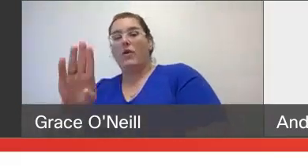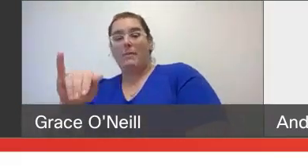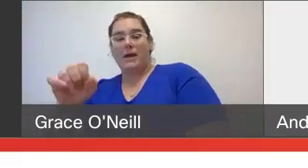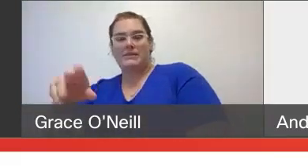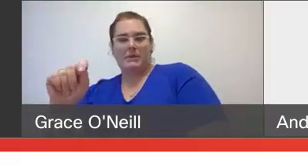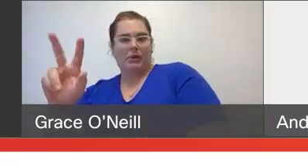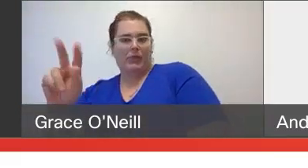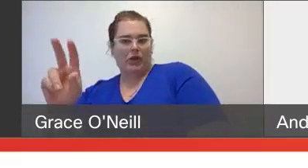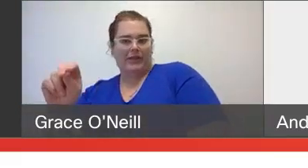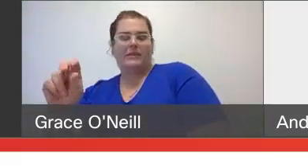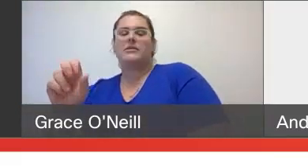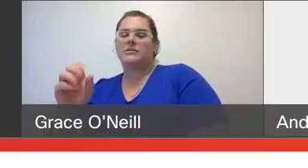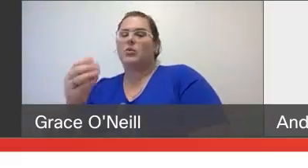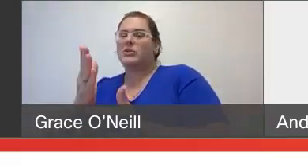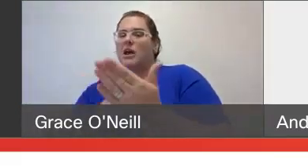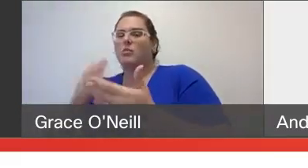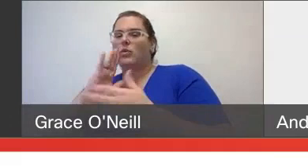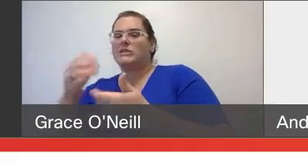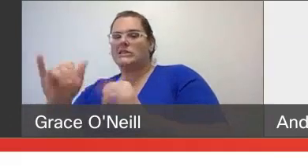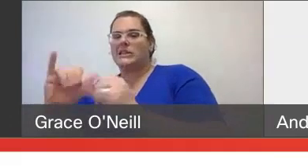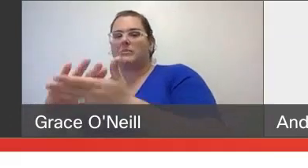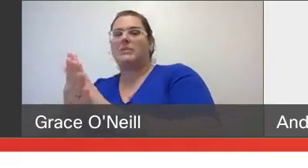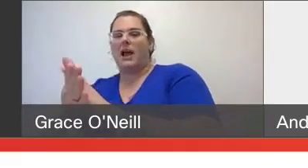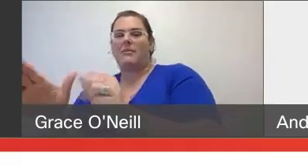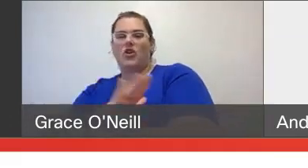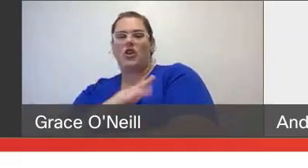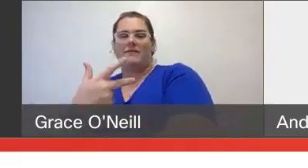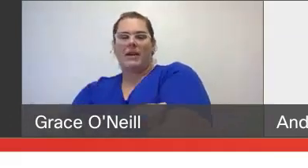staff, 90% of our staff are fully vaccinated.